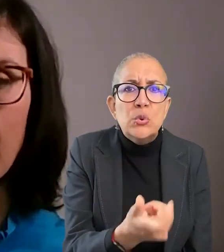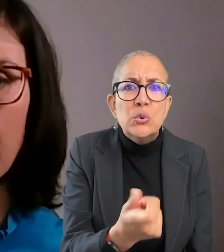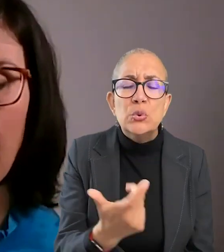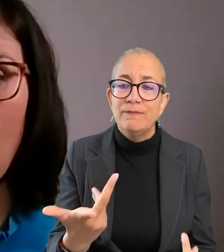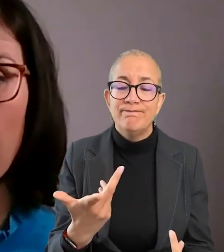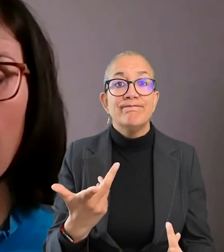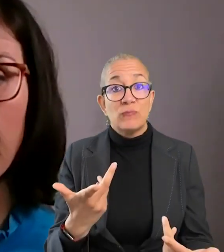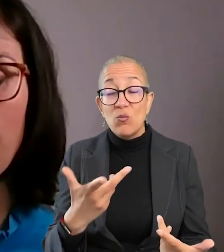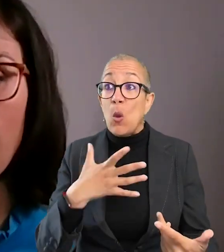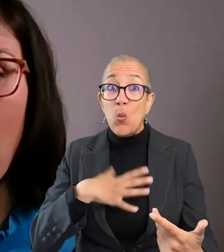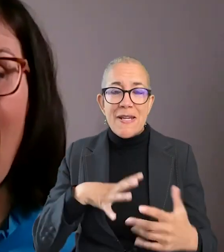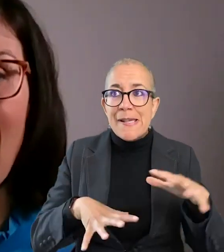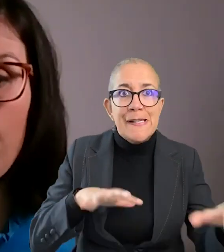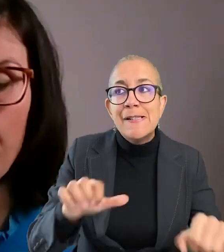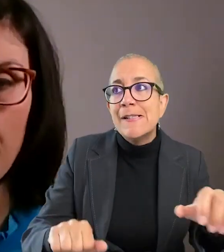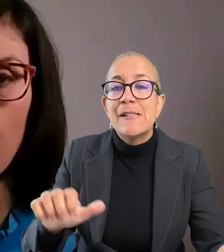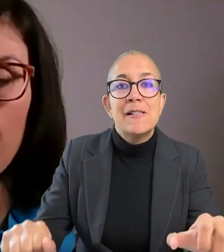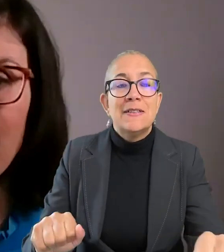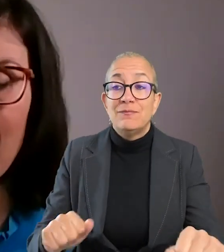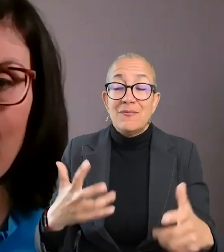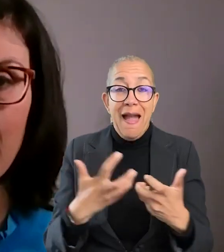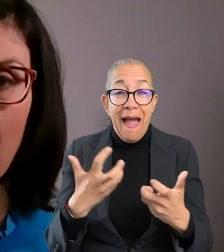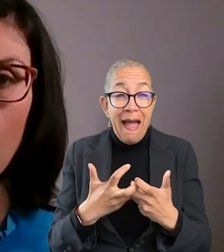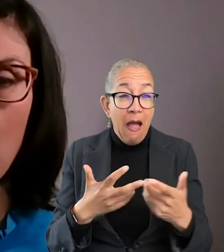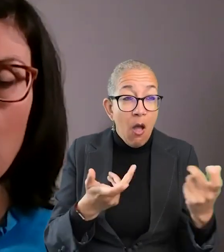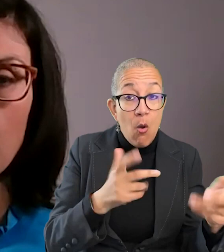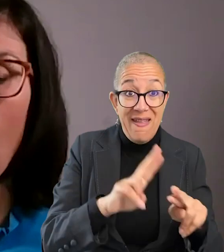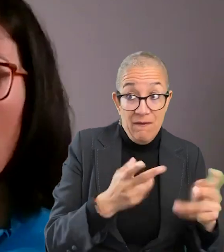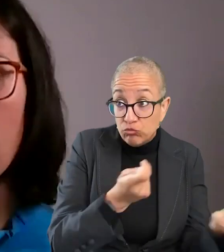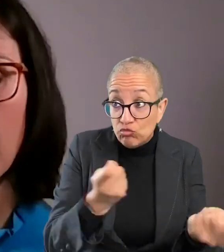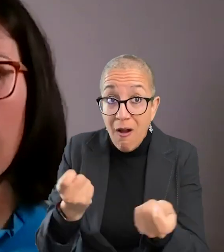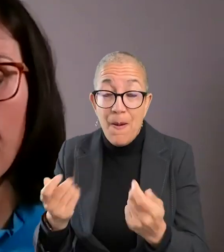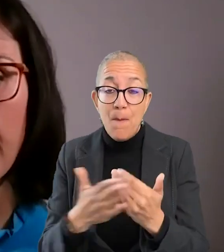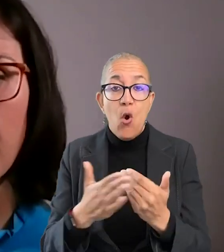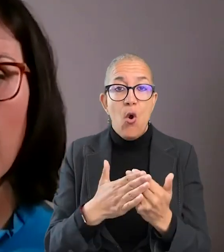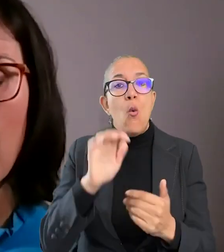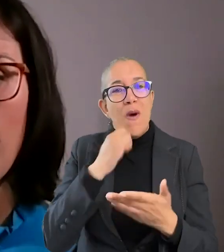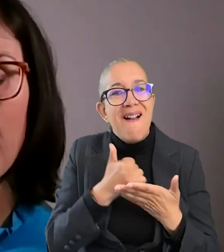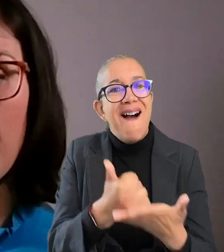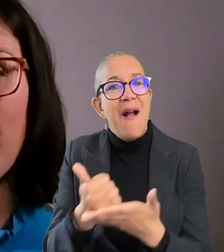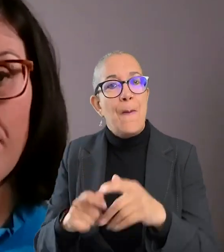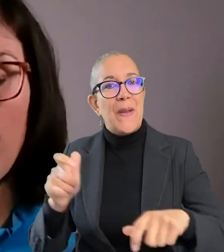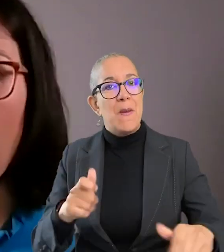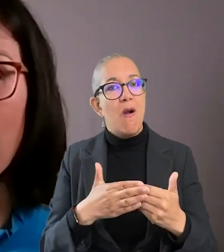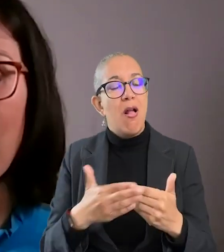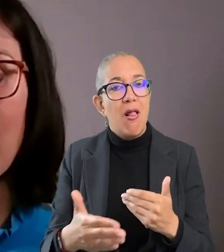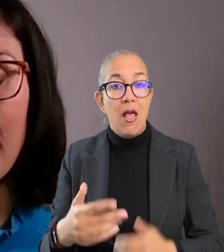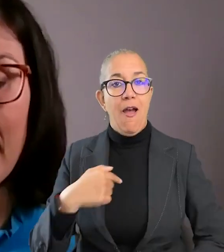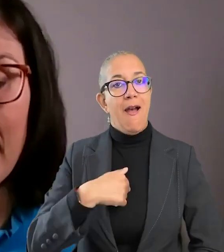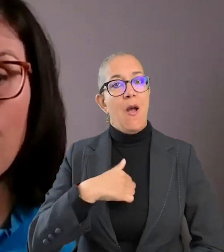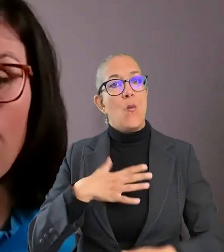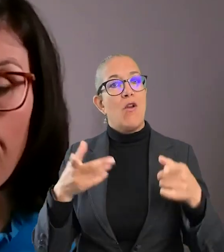because that is how we are going to help people, particularly now. So I want to stand for leader because I believe that the